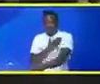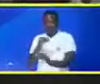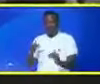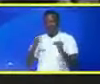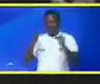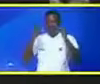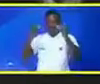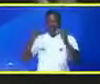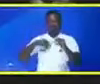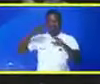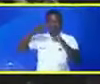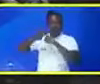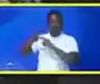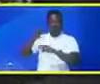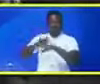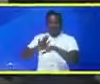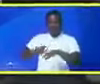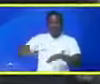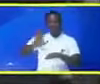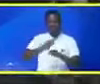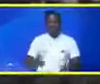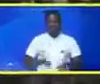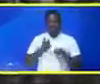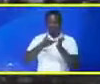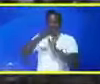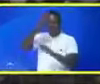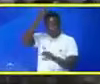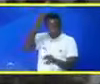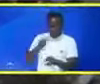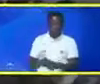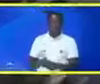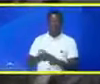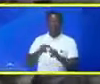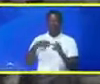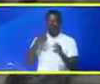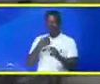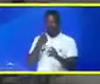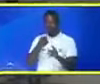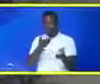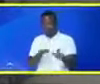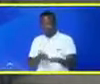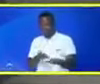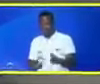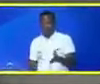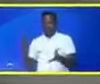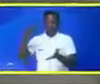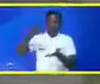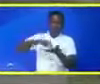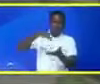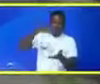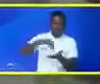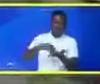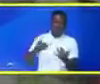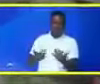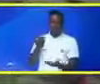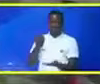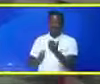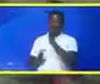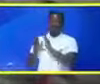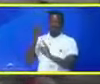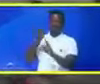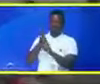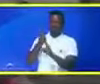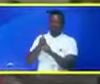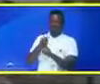I prophesy it over your life already in the name of Jesus. He who died and rose again May God rewrite